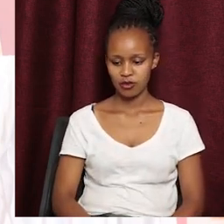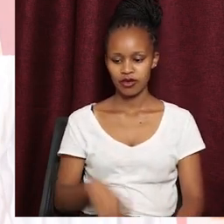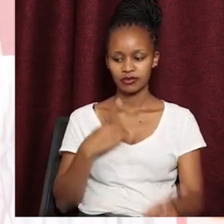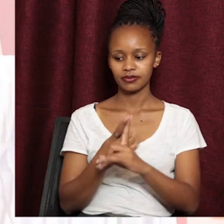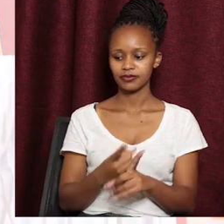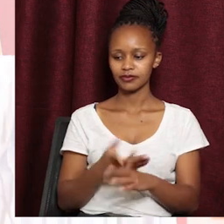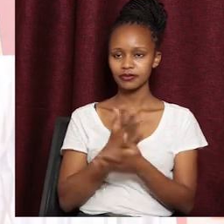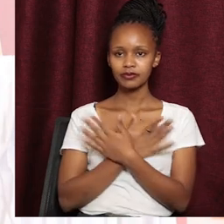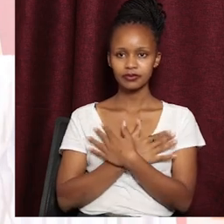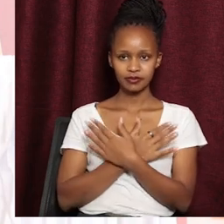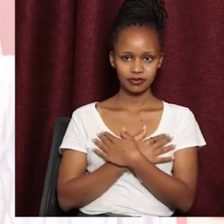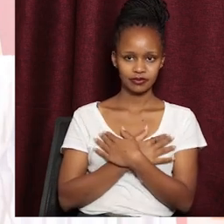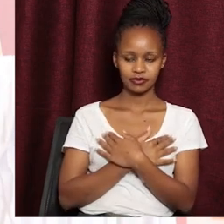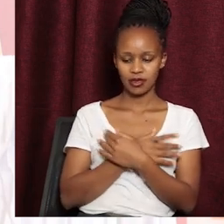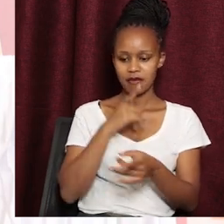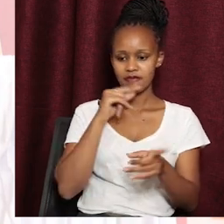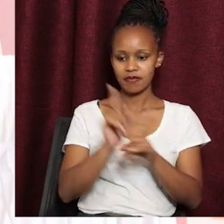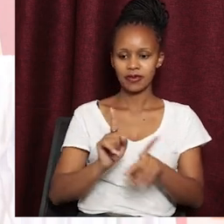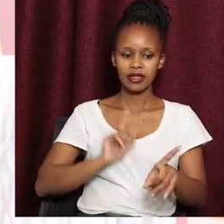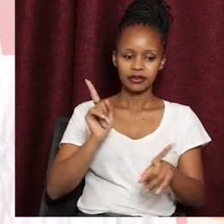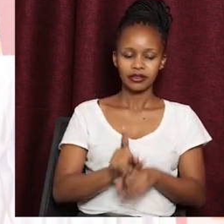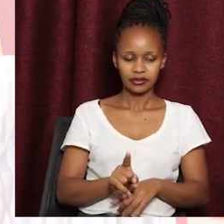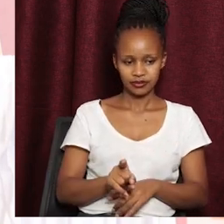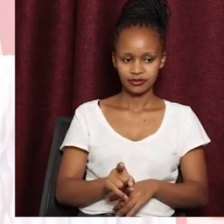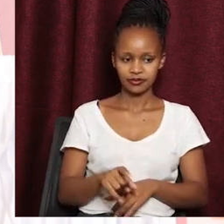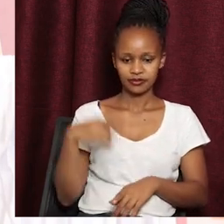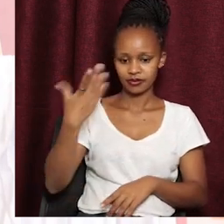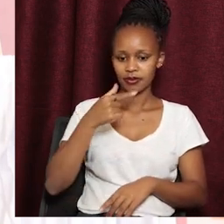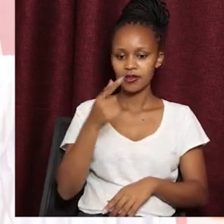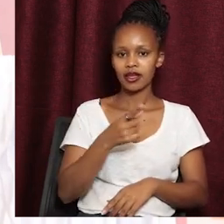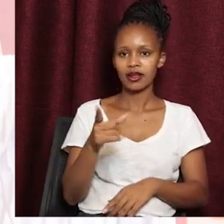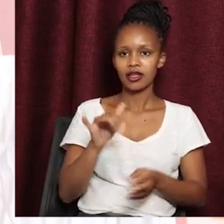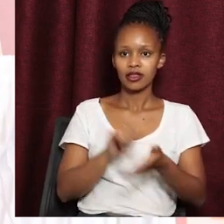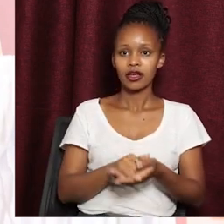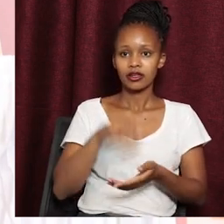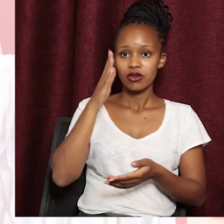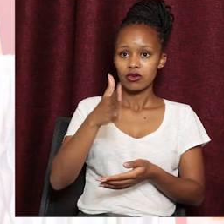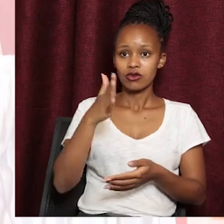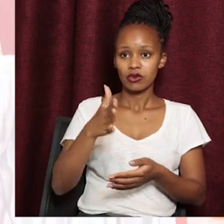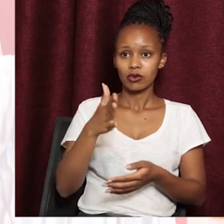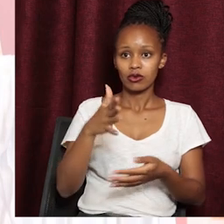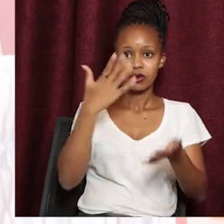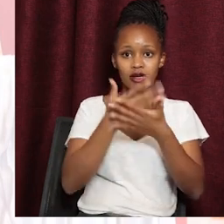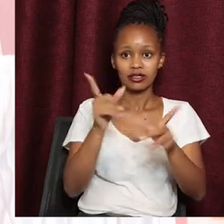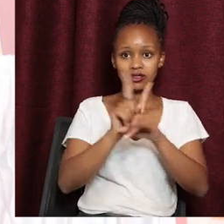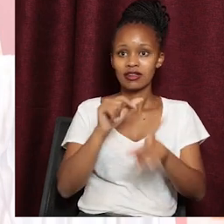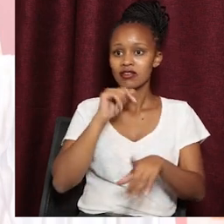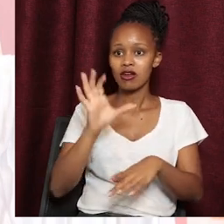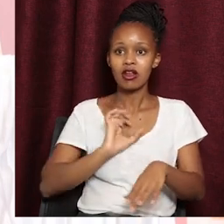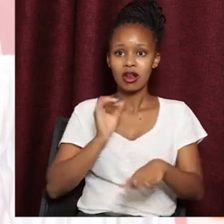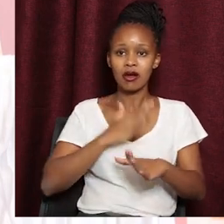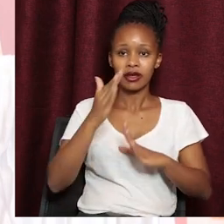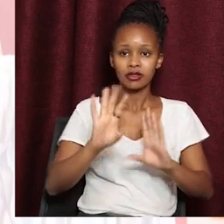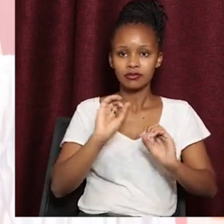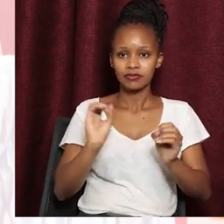addiction. My dear friend, my dear brother, my dear sister, I've always told you, your current circumstance is not your